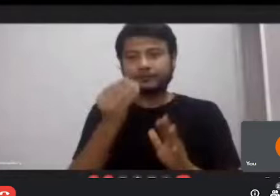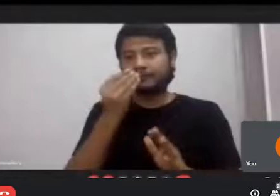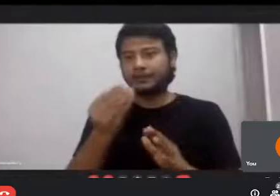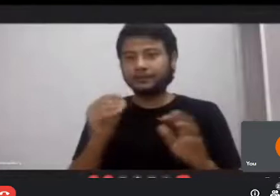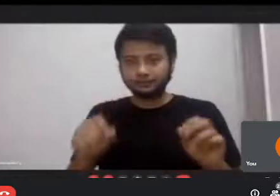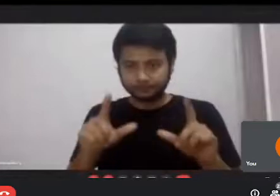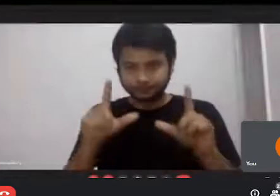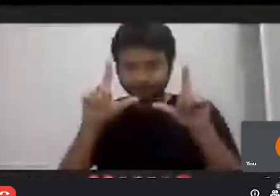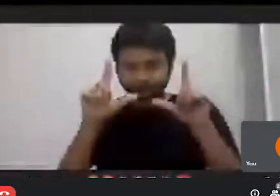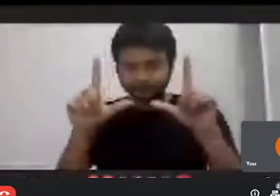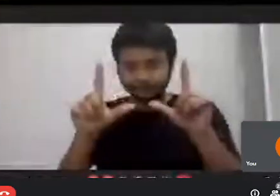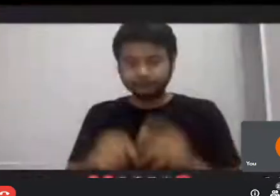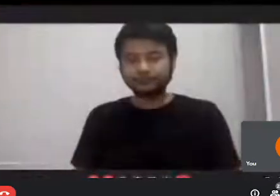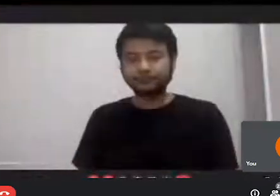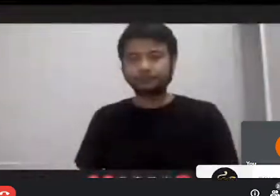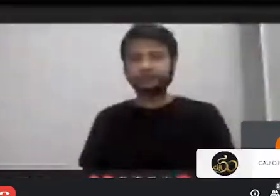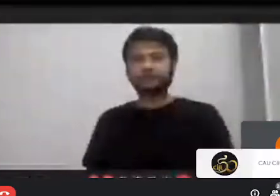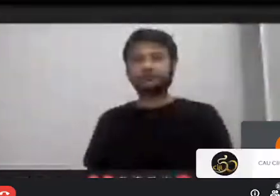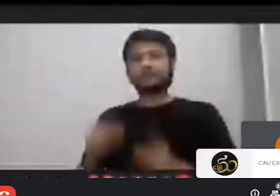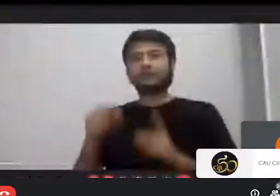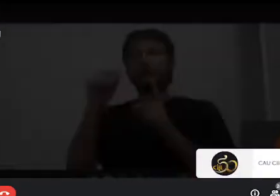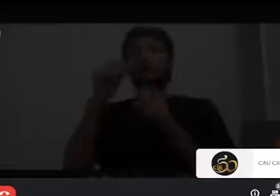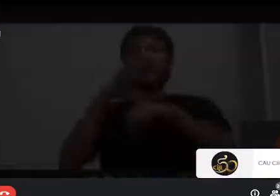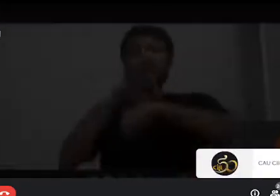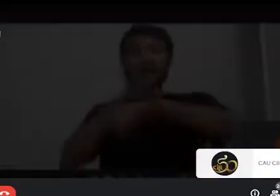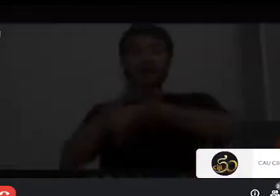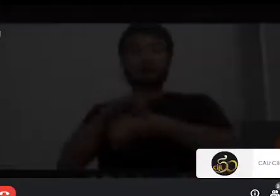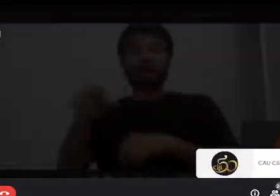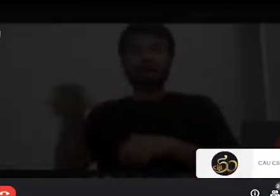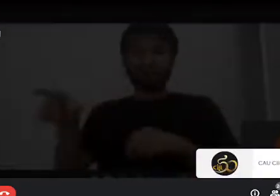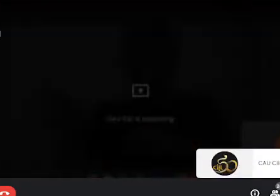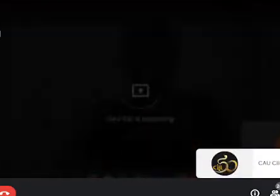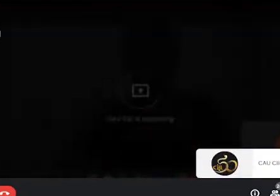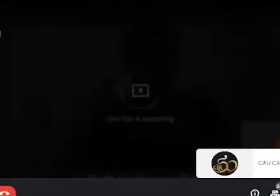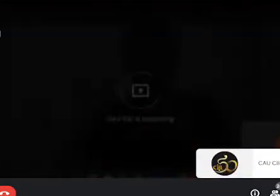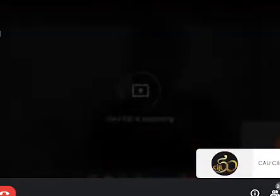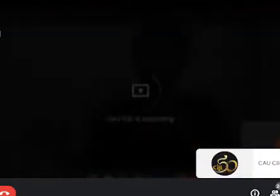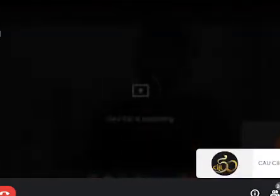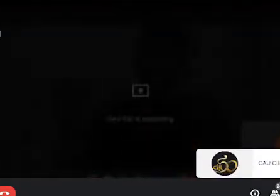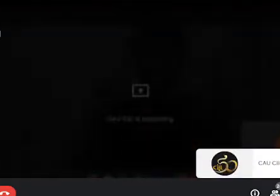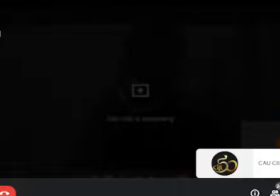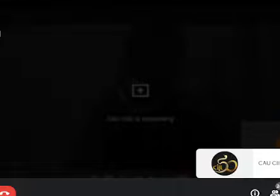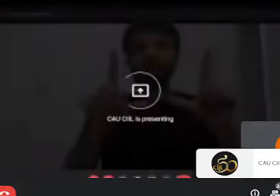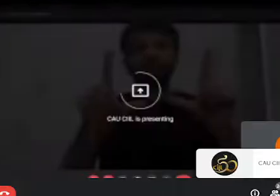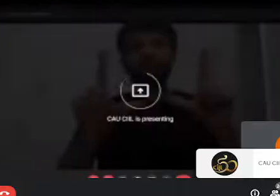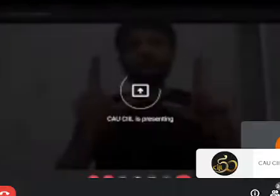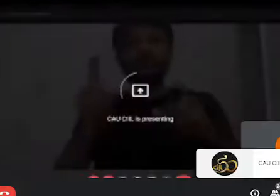pin Nirav to the inset window. Thank you, and I hope everyone enjoys the presentation.